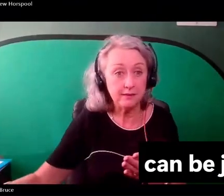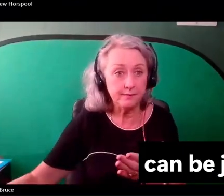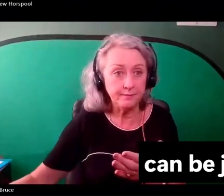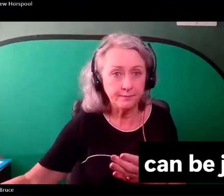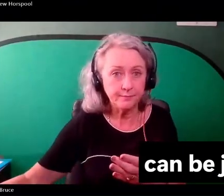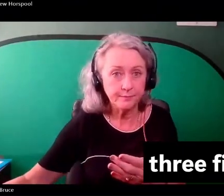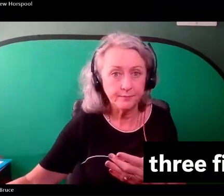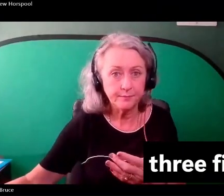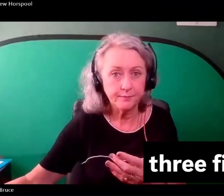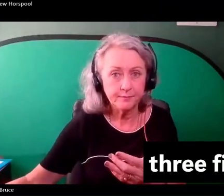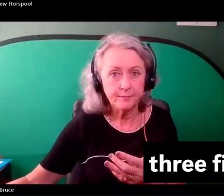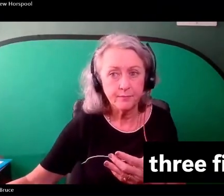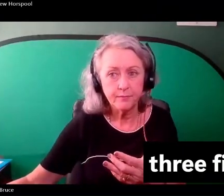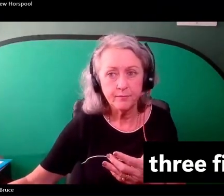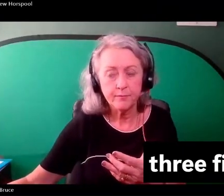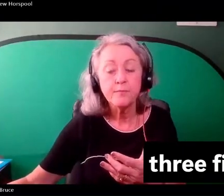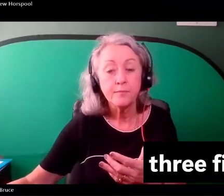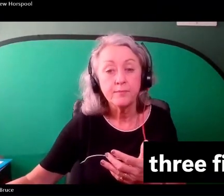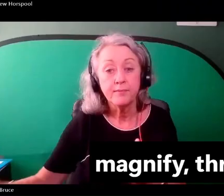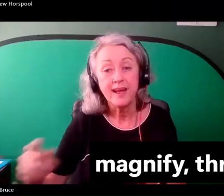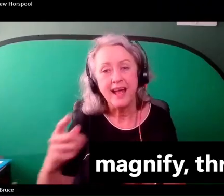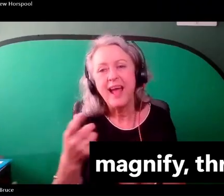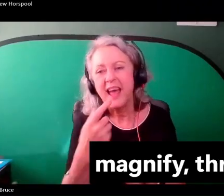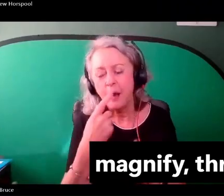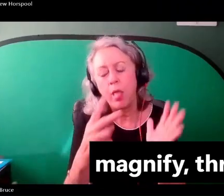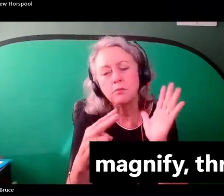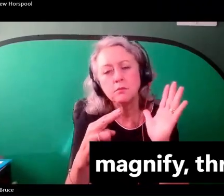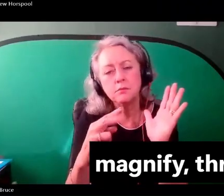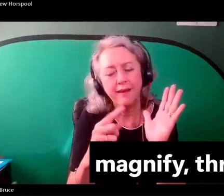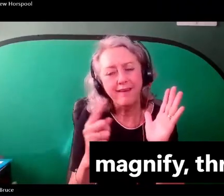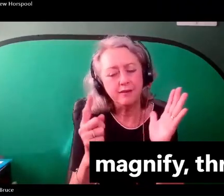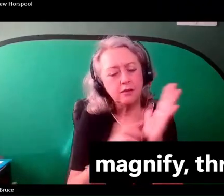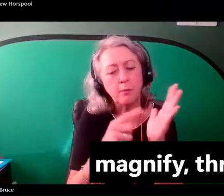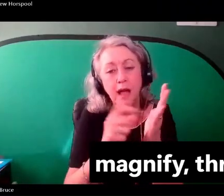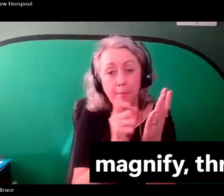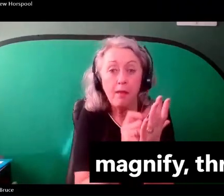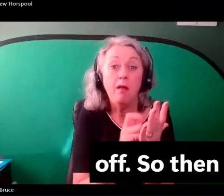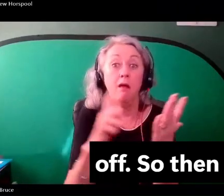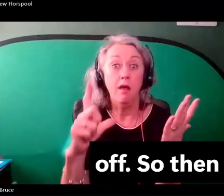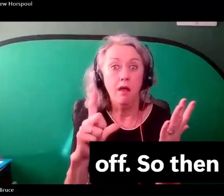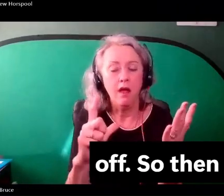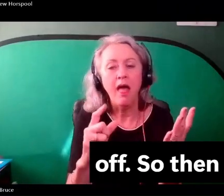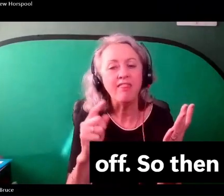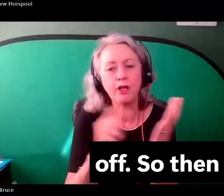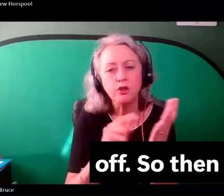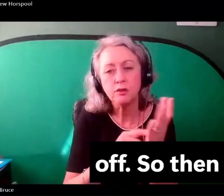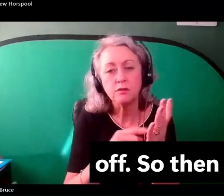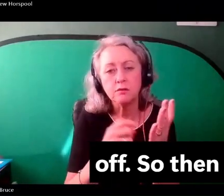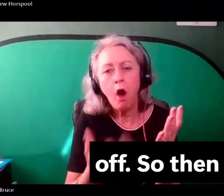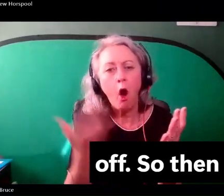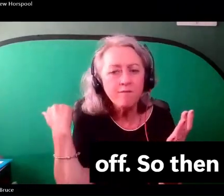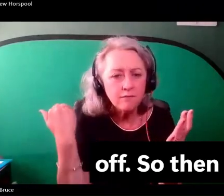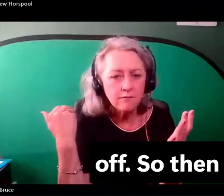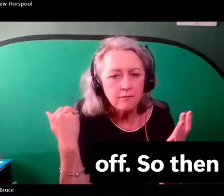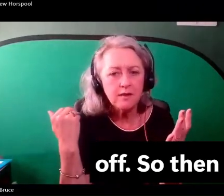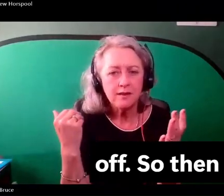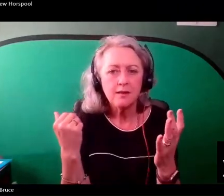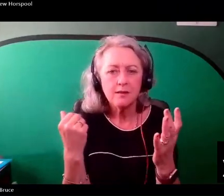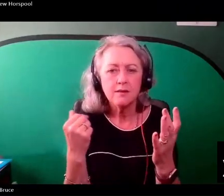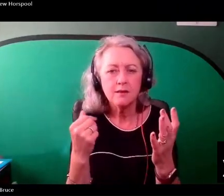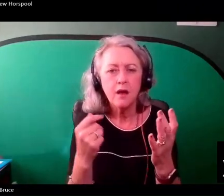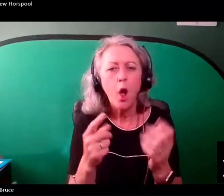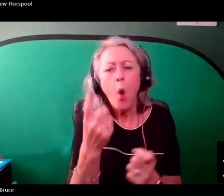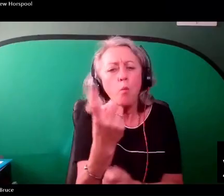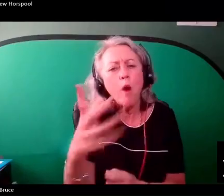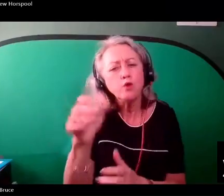as normal. Use your 3-finger double tap. Right. It will magnify. 3-finger double tap. Zoom's off. So Brilliant. then once